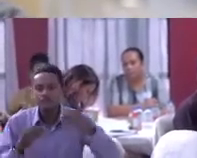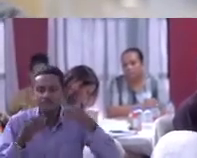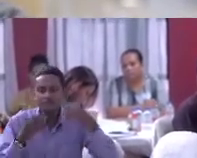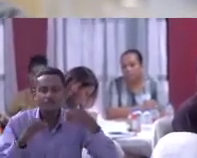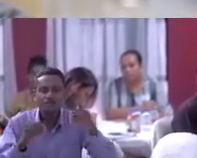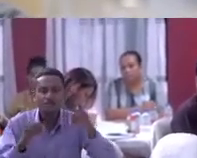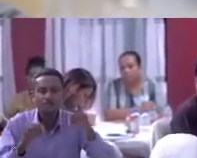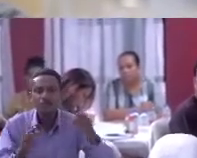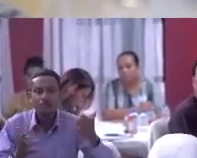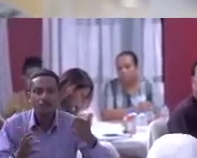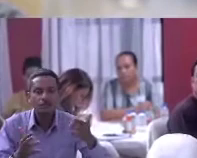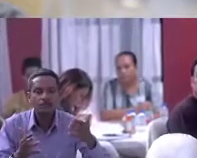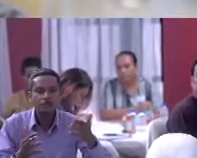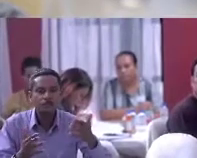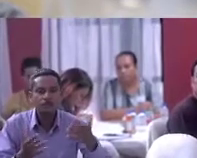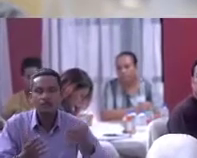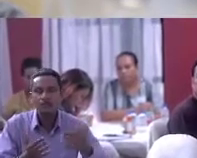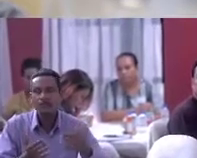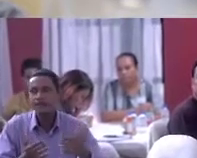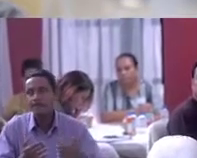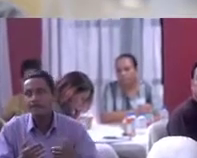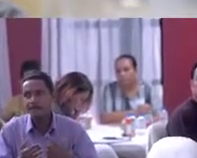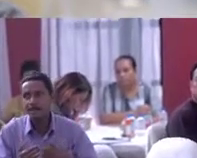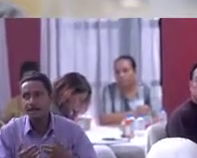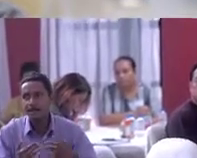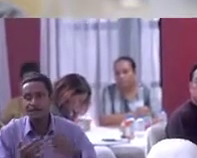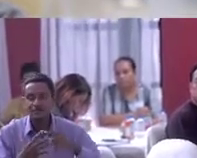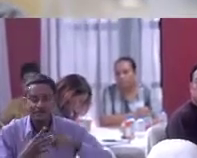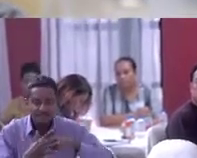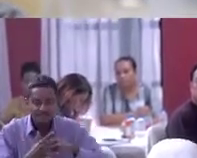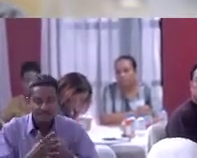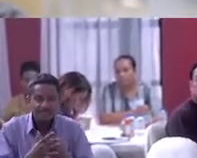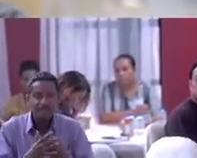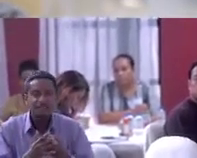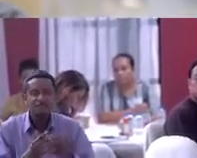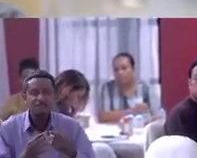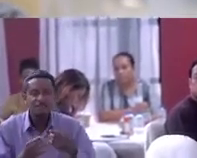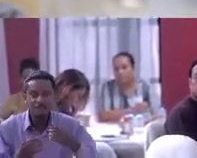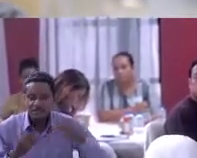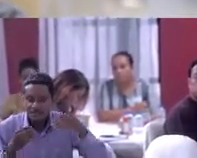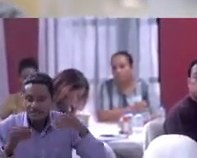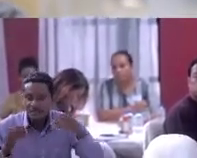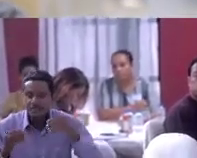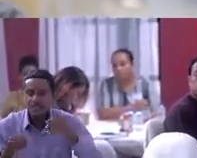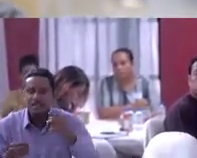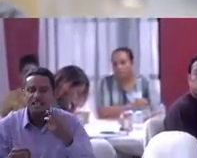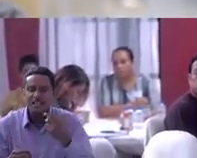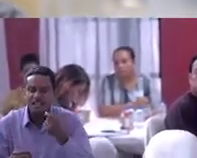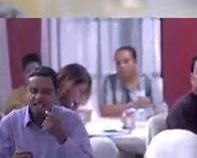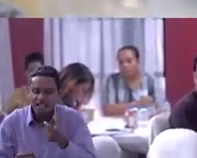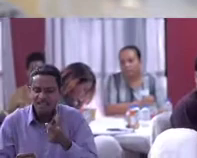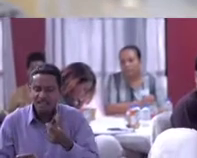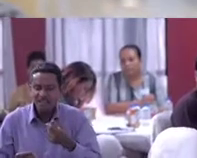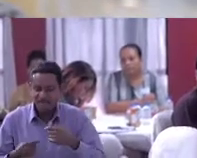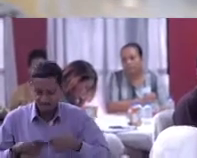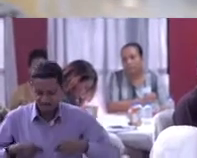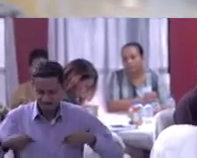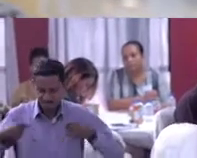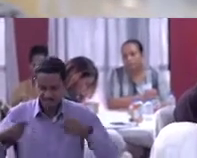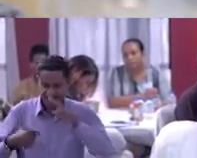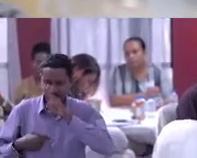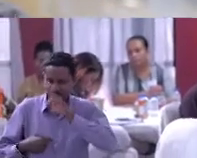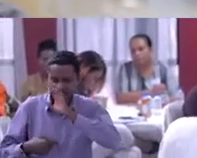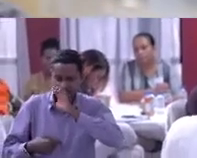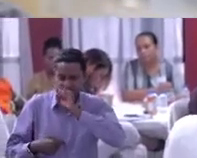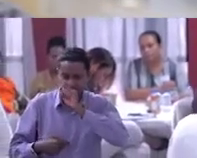sell and make money. And I just want to start off by a little vest. And I have customers